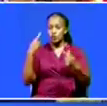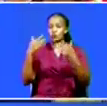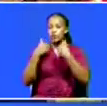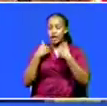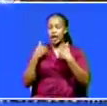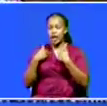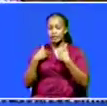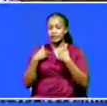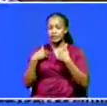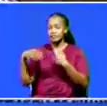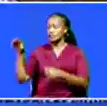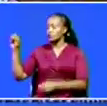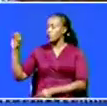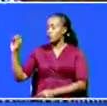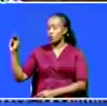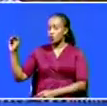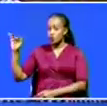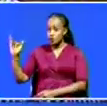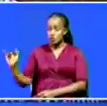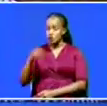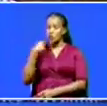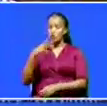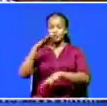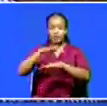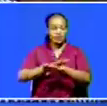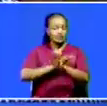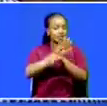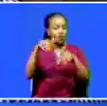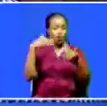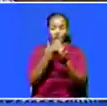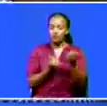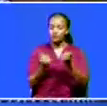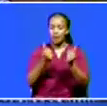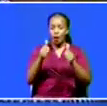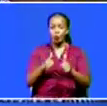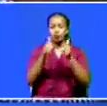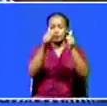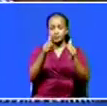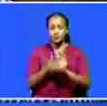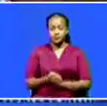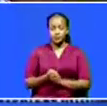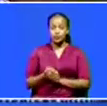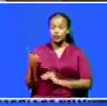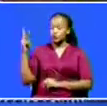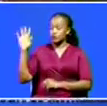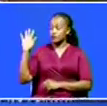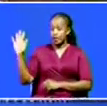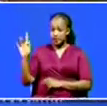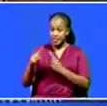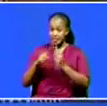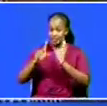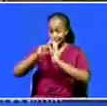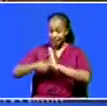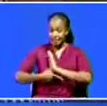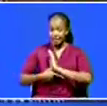and navigator Ravi Soni, who scooped the overall National Rally Championship Award. Fighting hard and 5 years later clinching this title again